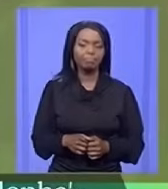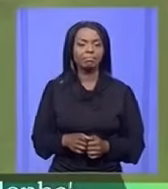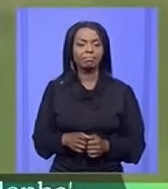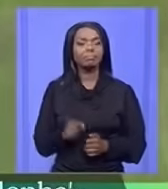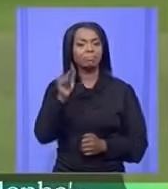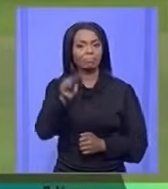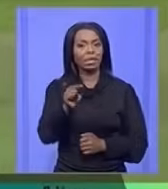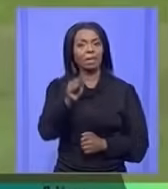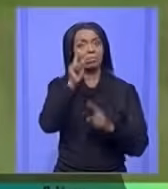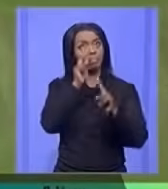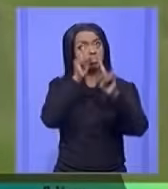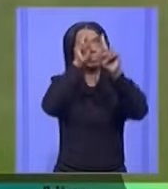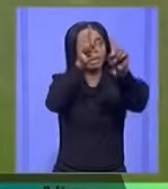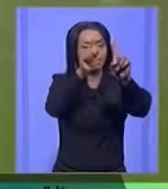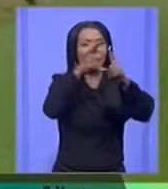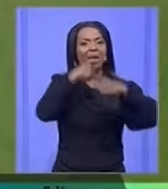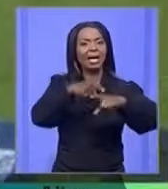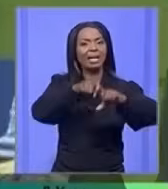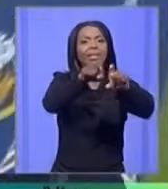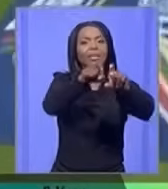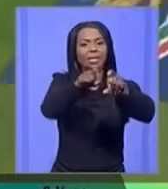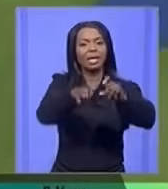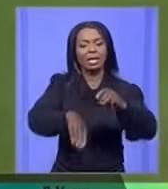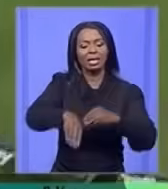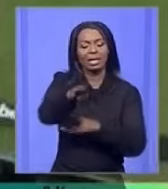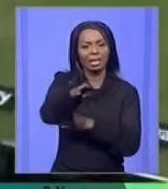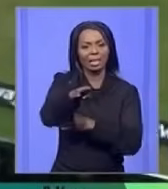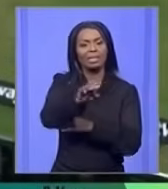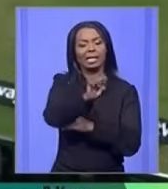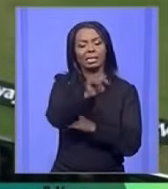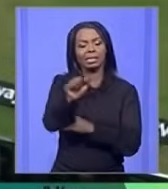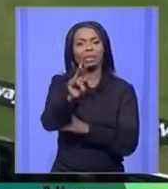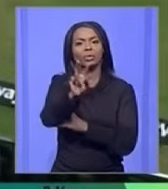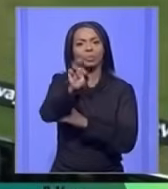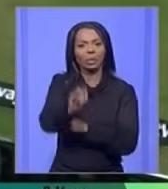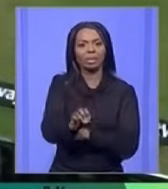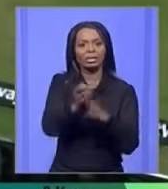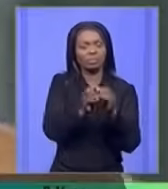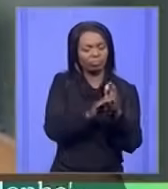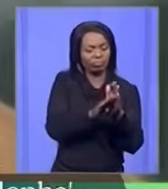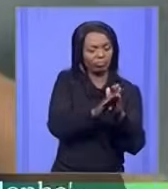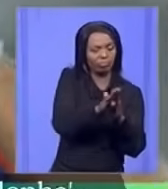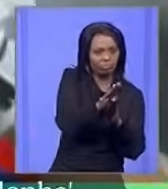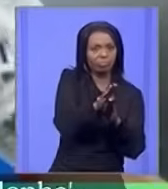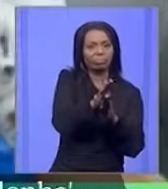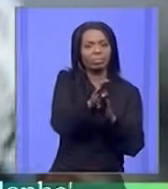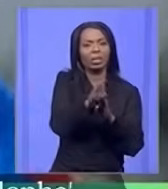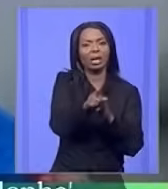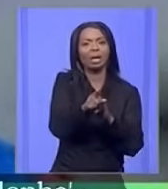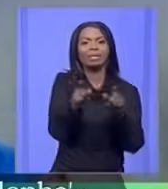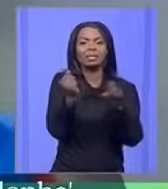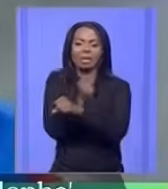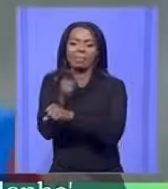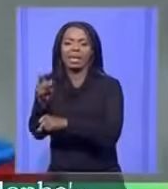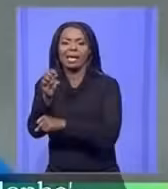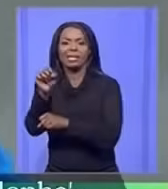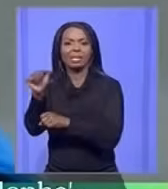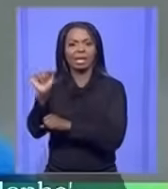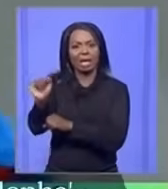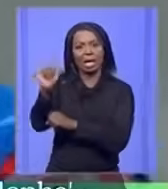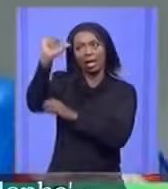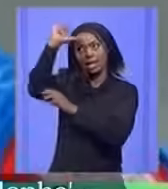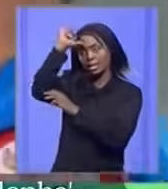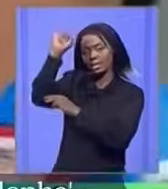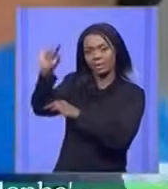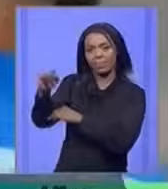Maikemišetšo ke go godiša ligi ya cricket ya SA20 go swana le IPL ka nageng ya India, le babogedi ba ligi